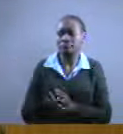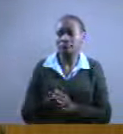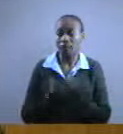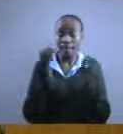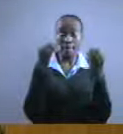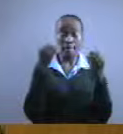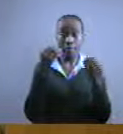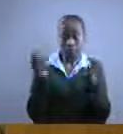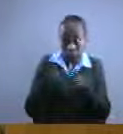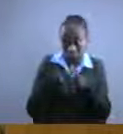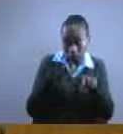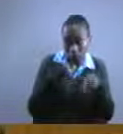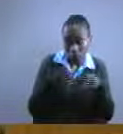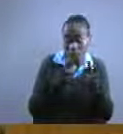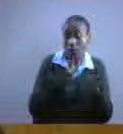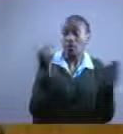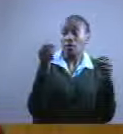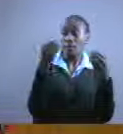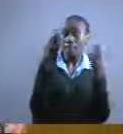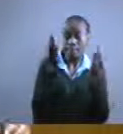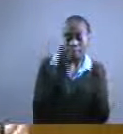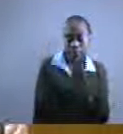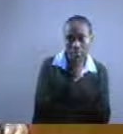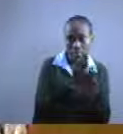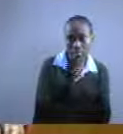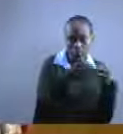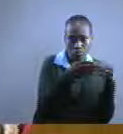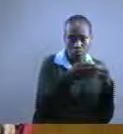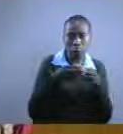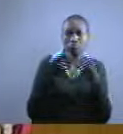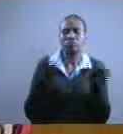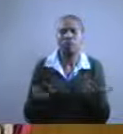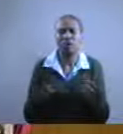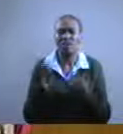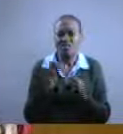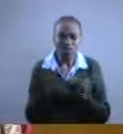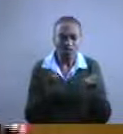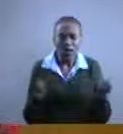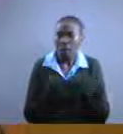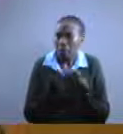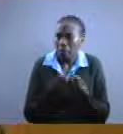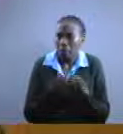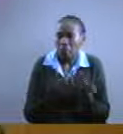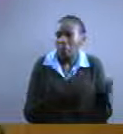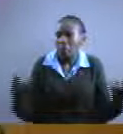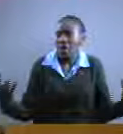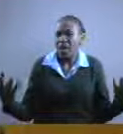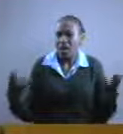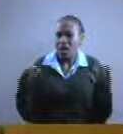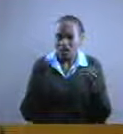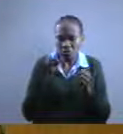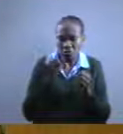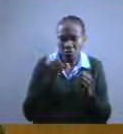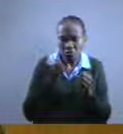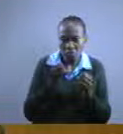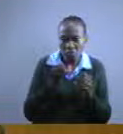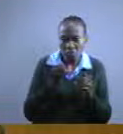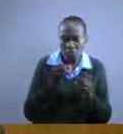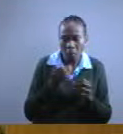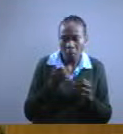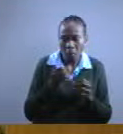private sector in particular, to understand that there are so many of these initiatives that have been